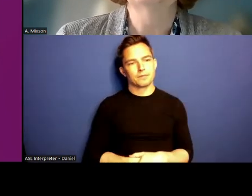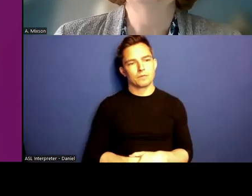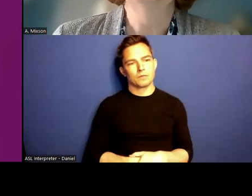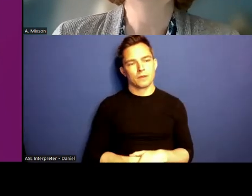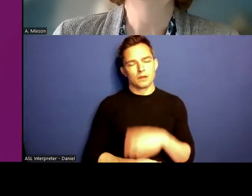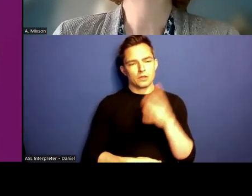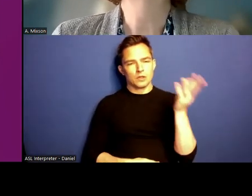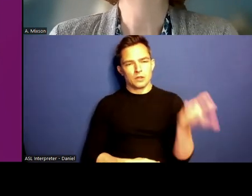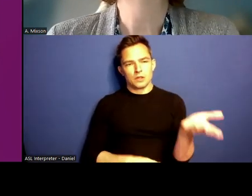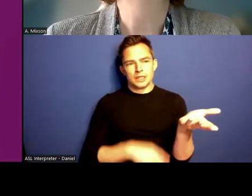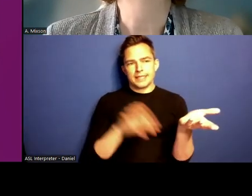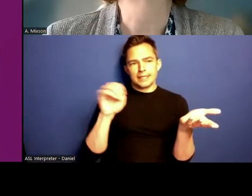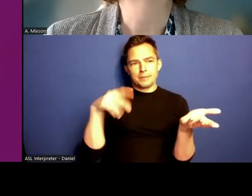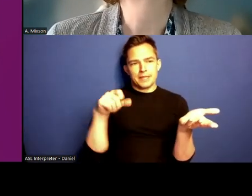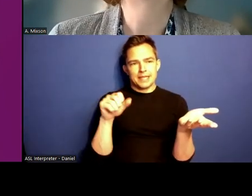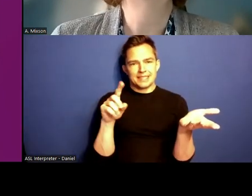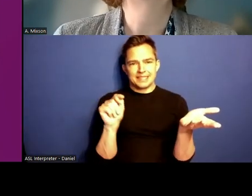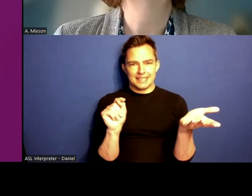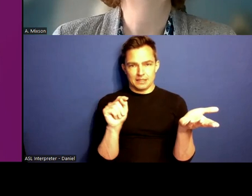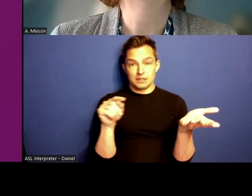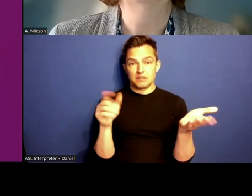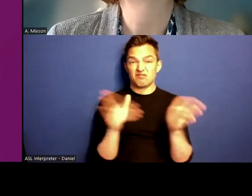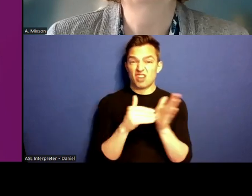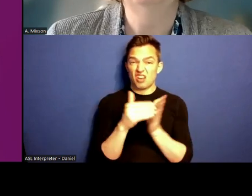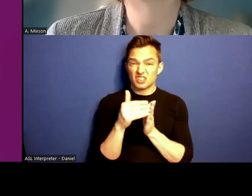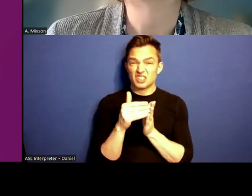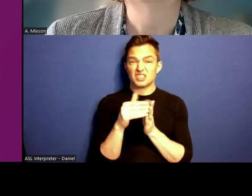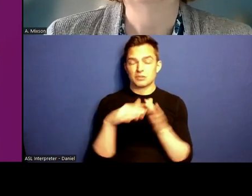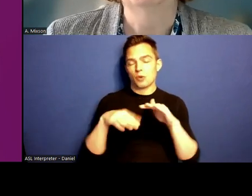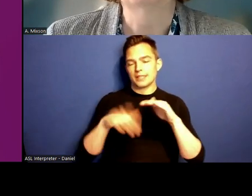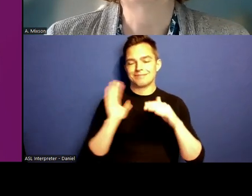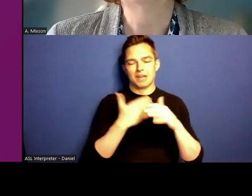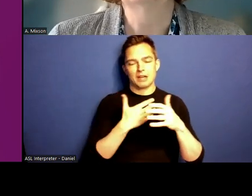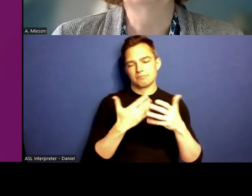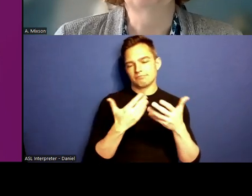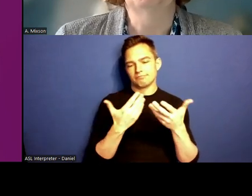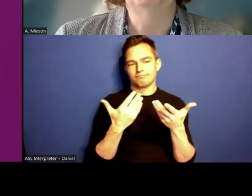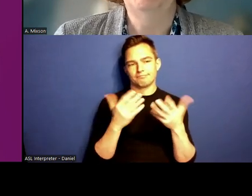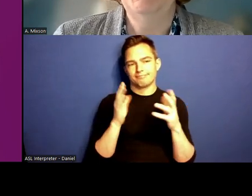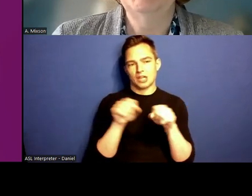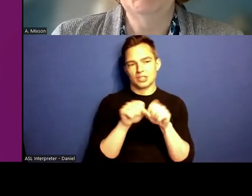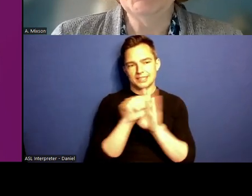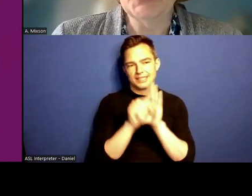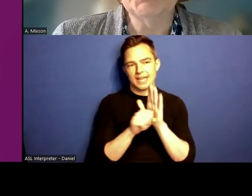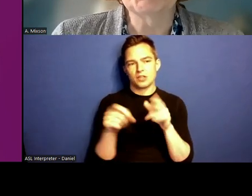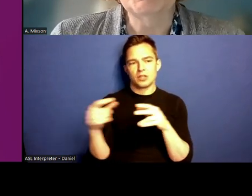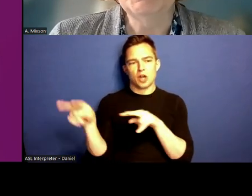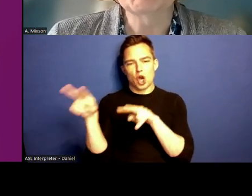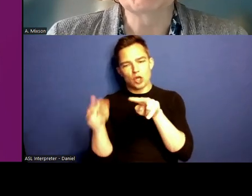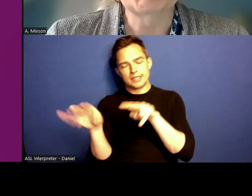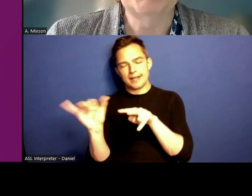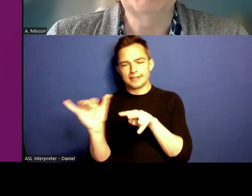And so EPSDT, a lot of times, at least in our state, I think is looked upon as, you know, you go to